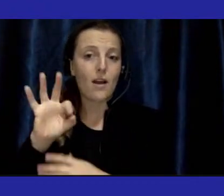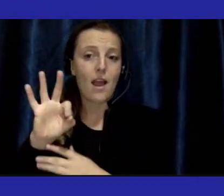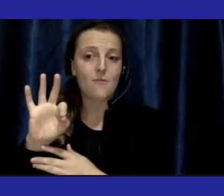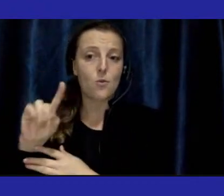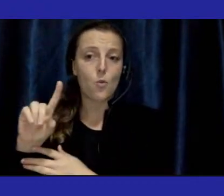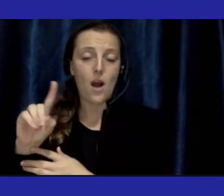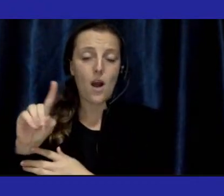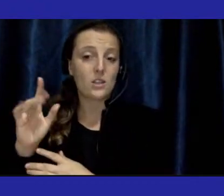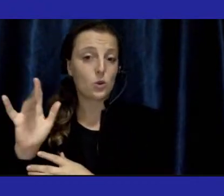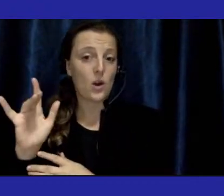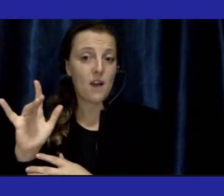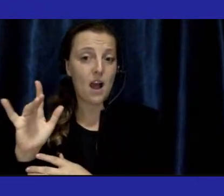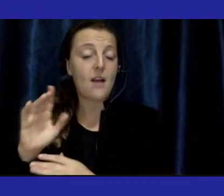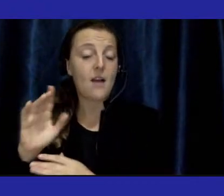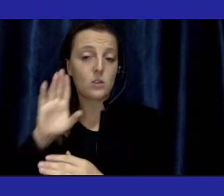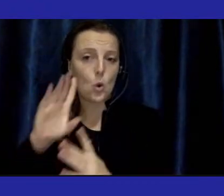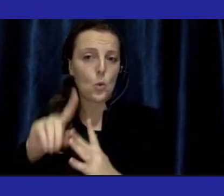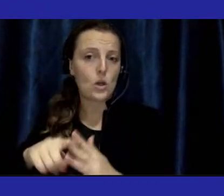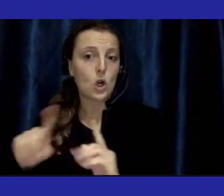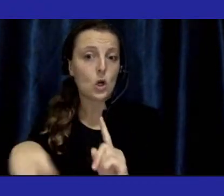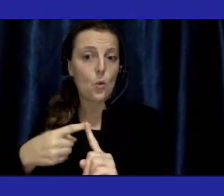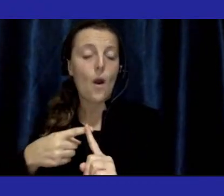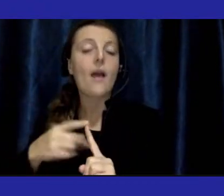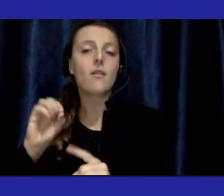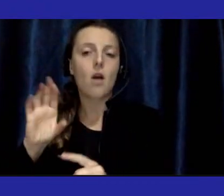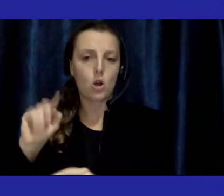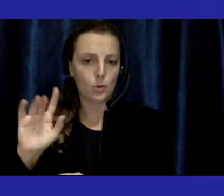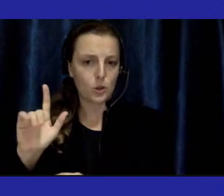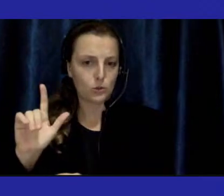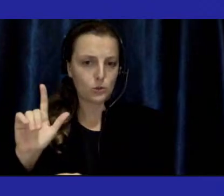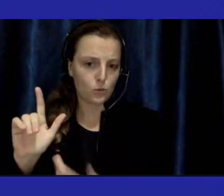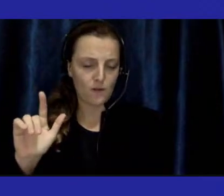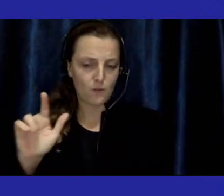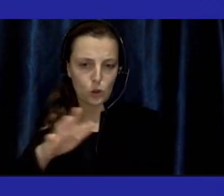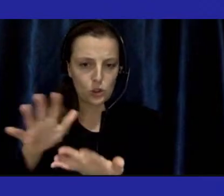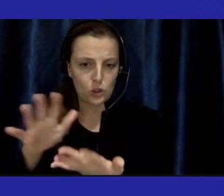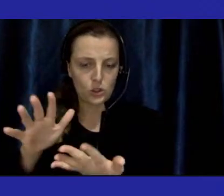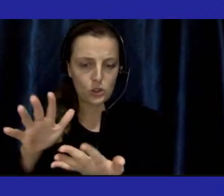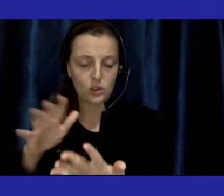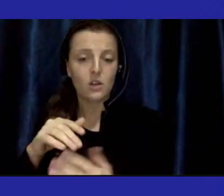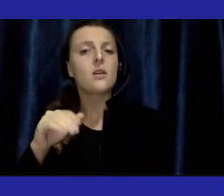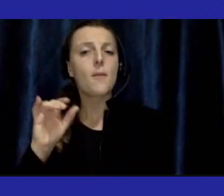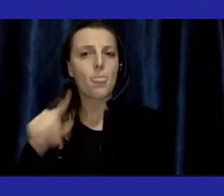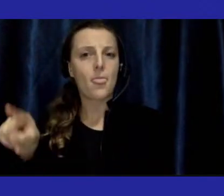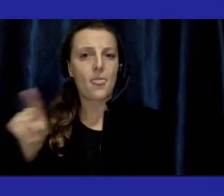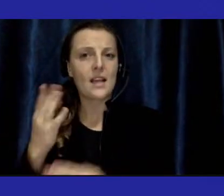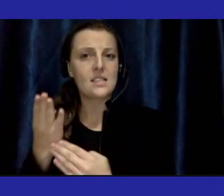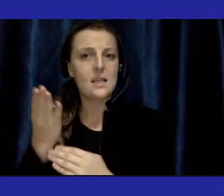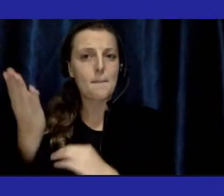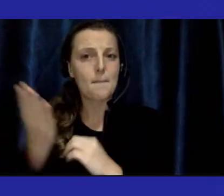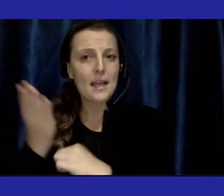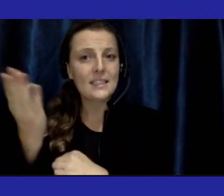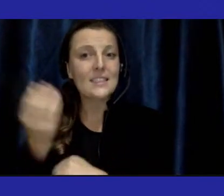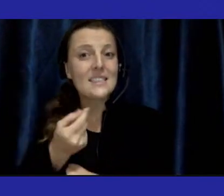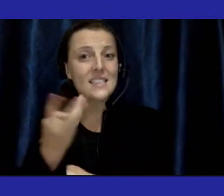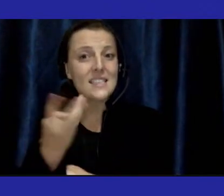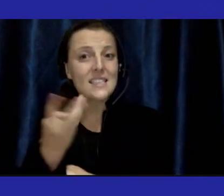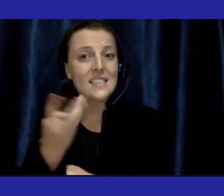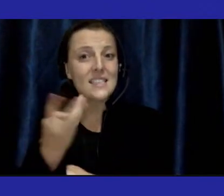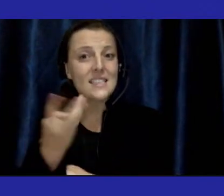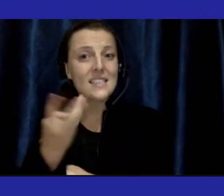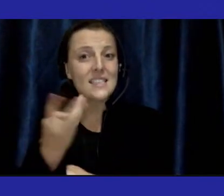October 1st. H&H did submit several congressionally directed spending requests, you may know them casually as